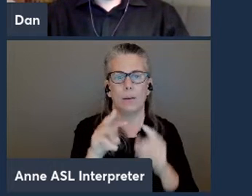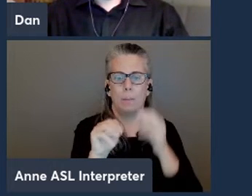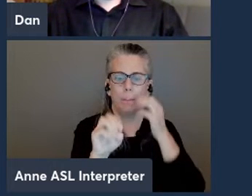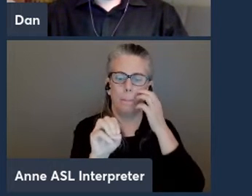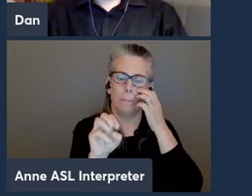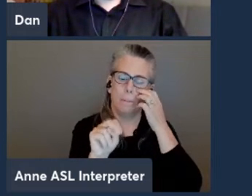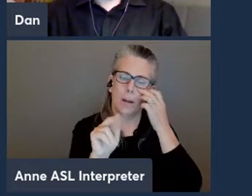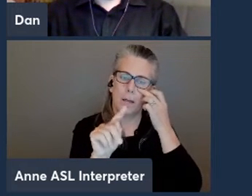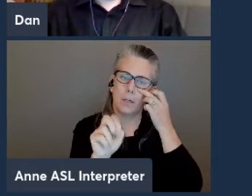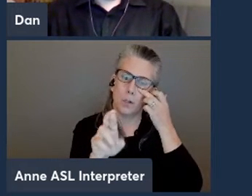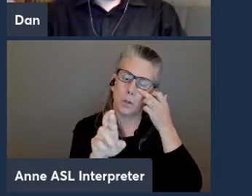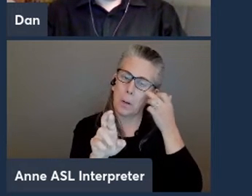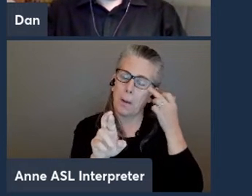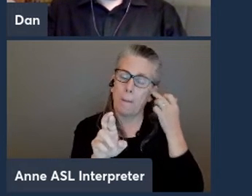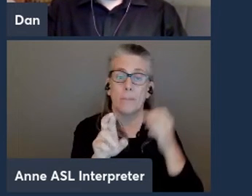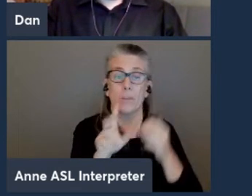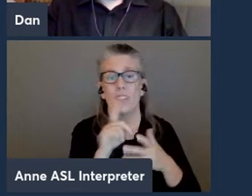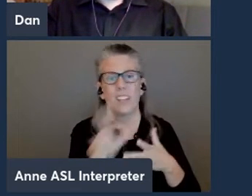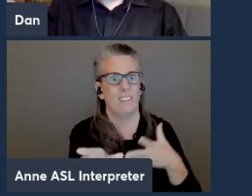you need is a name.